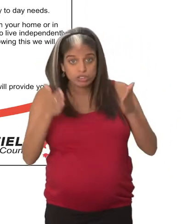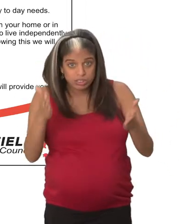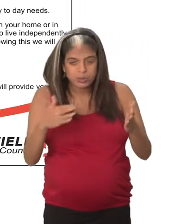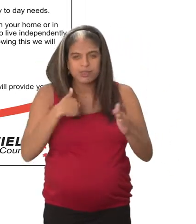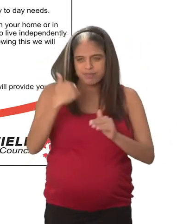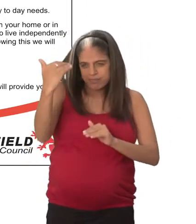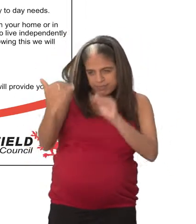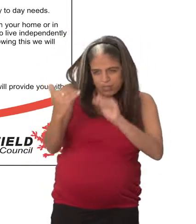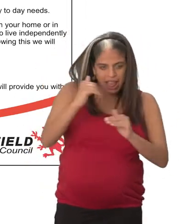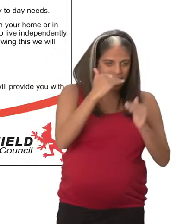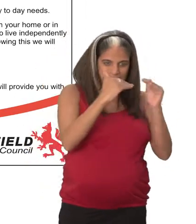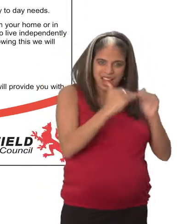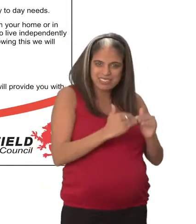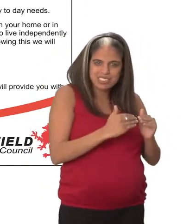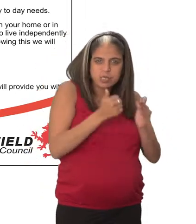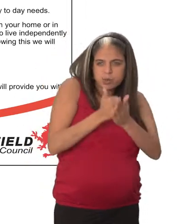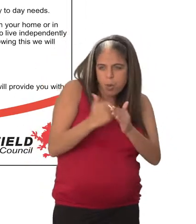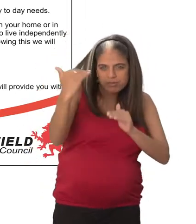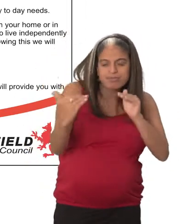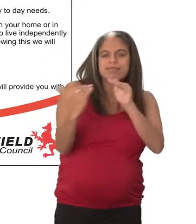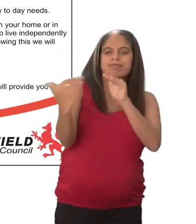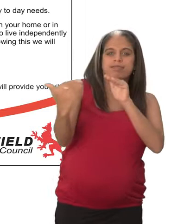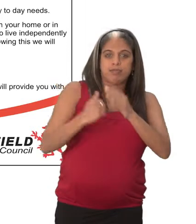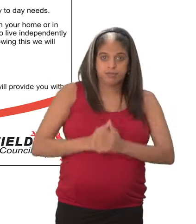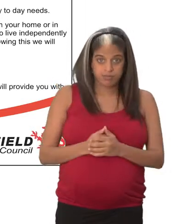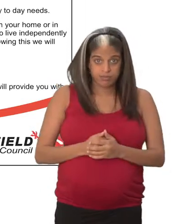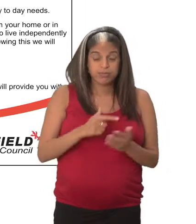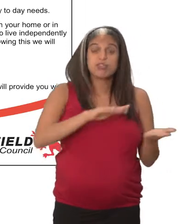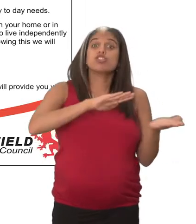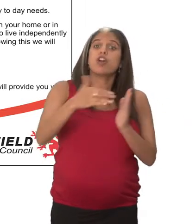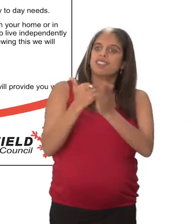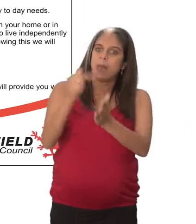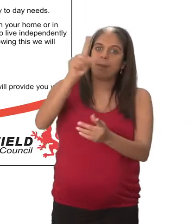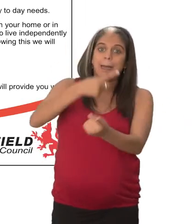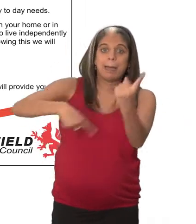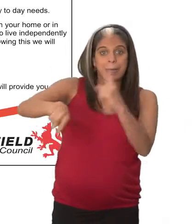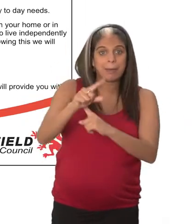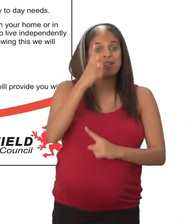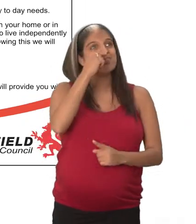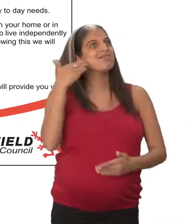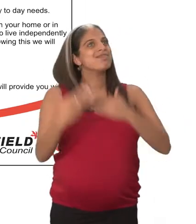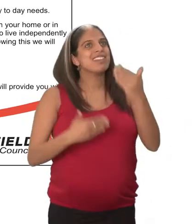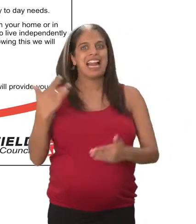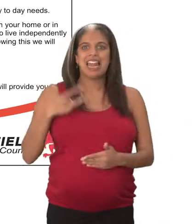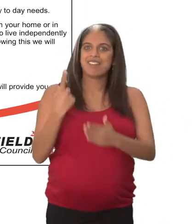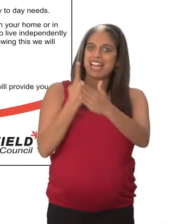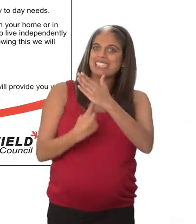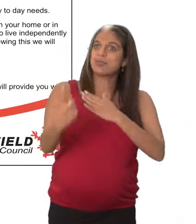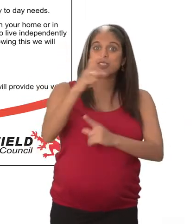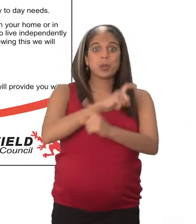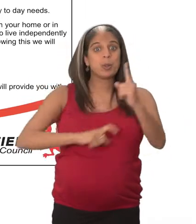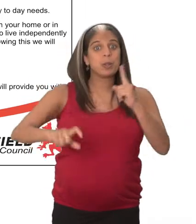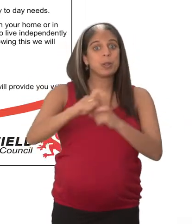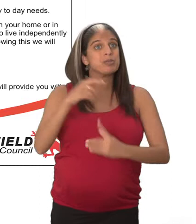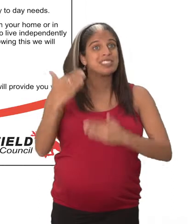the level of support that you require. The service will help to improve people's ability to live independently in the community through